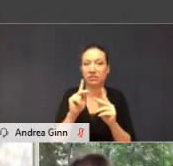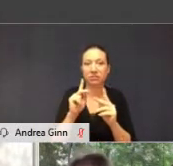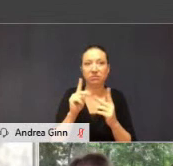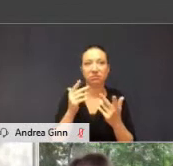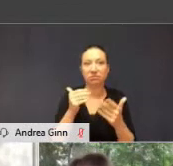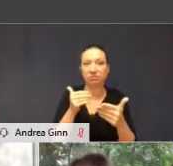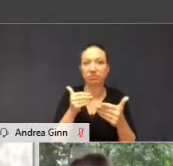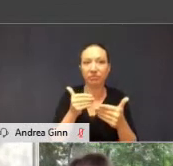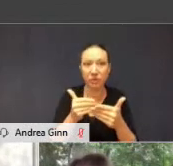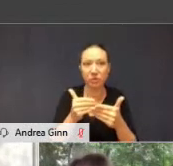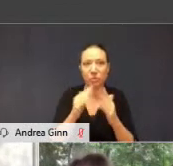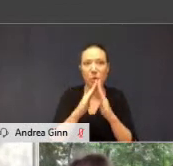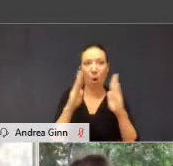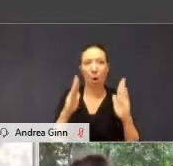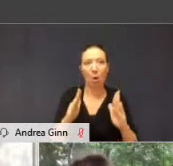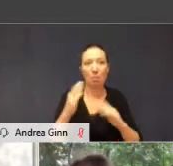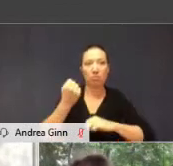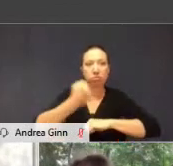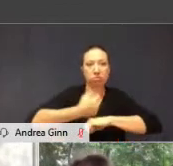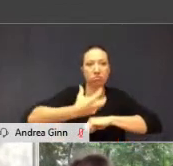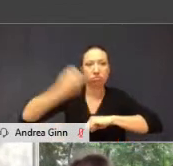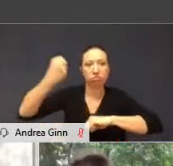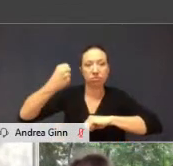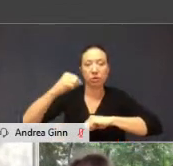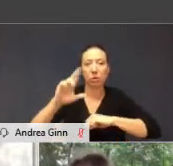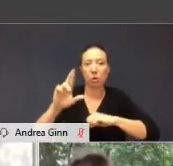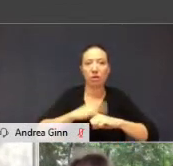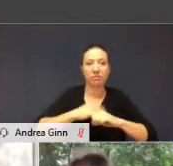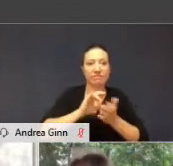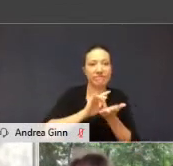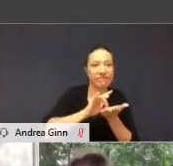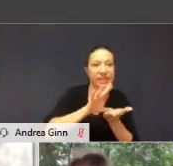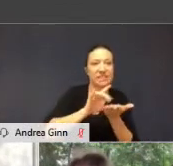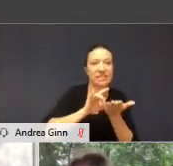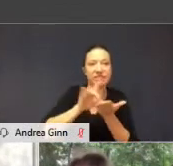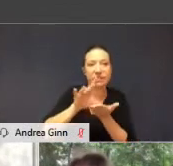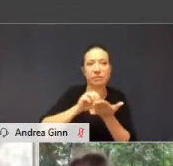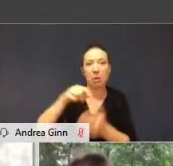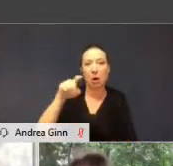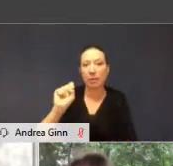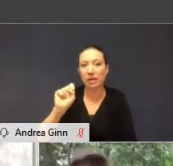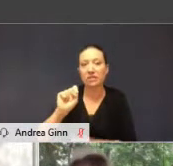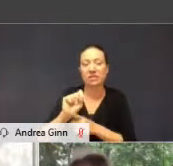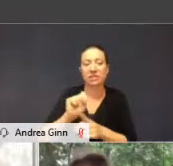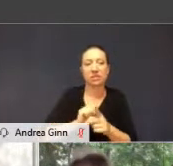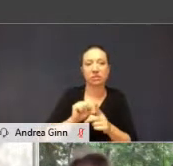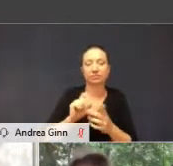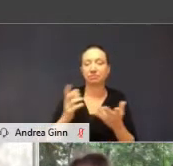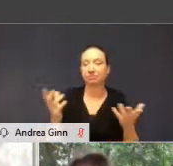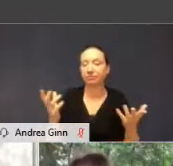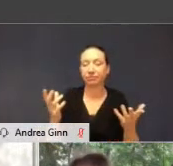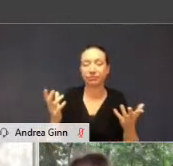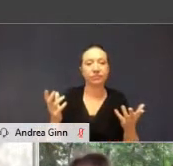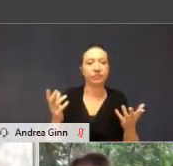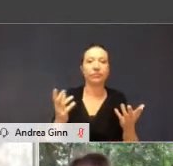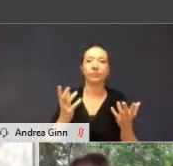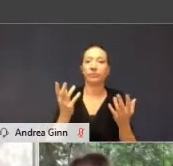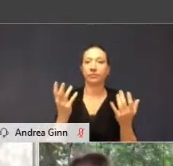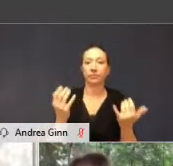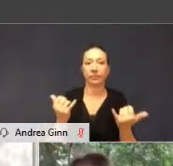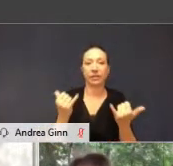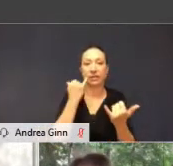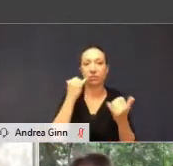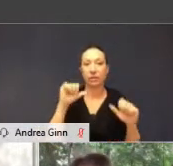foreclosures or being moved out of their homes or their apartments and rentals, that, if we